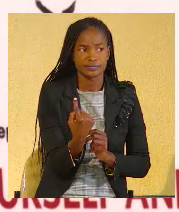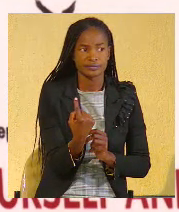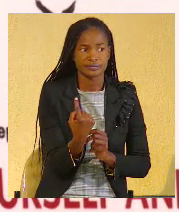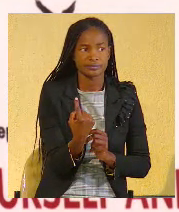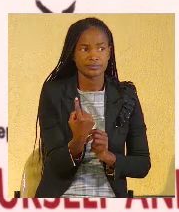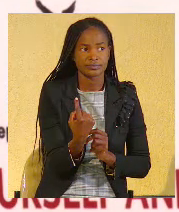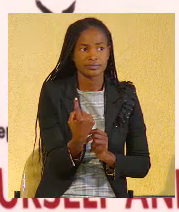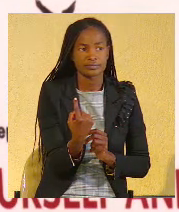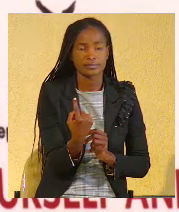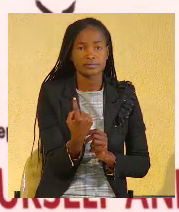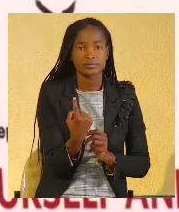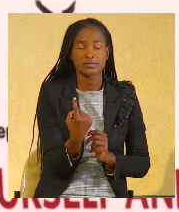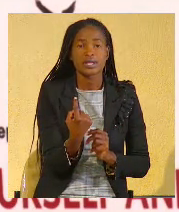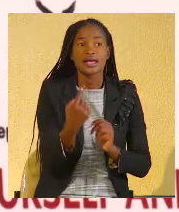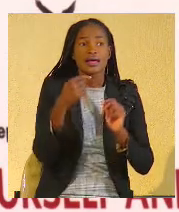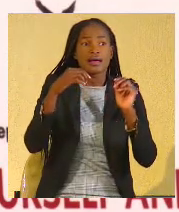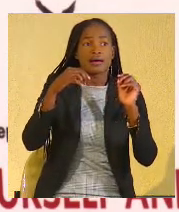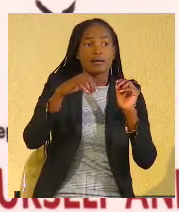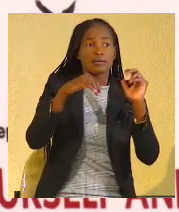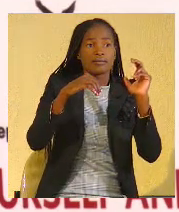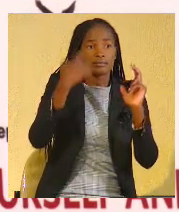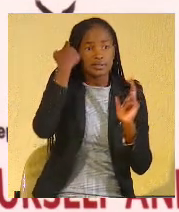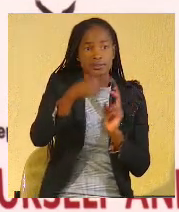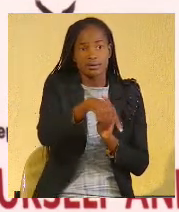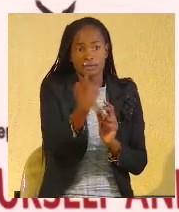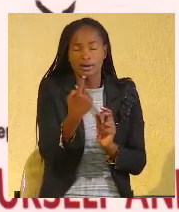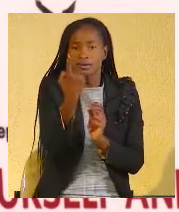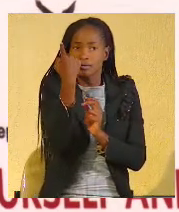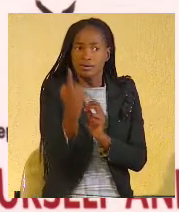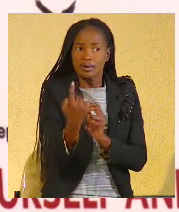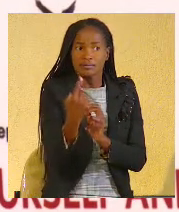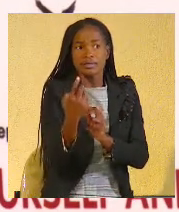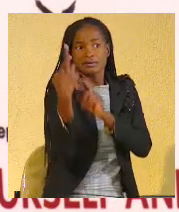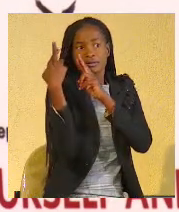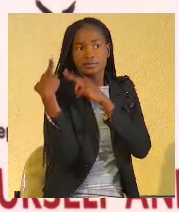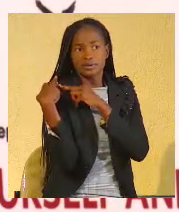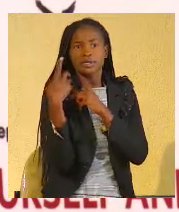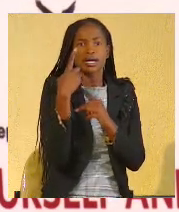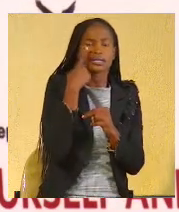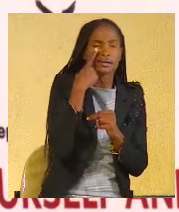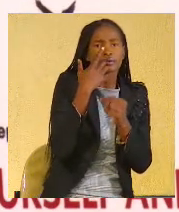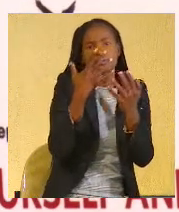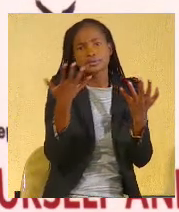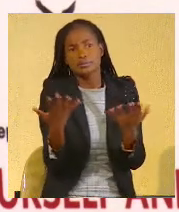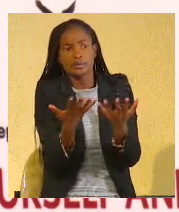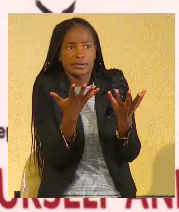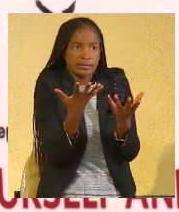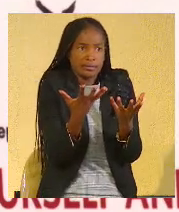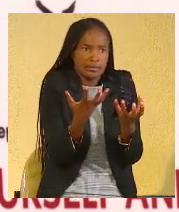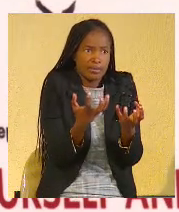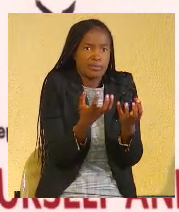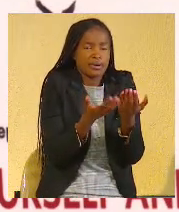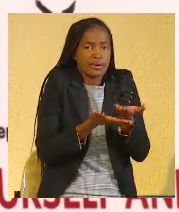for central coordination, where a register of all donations will be